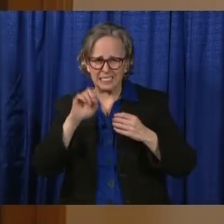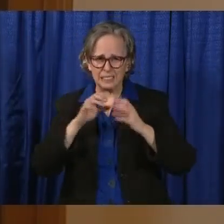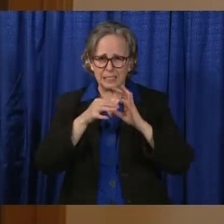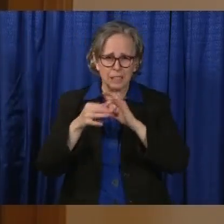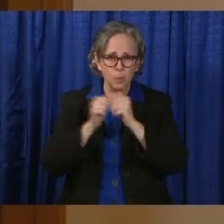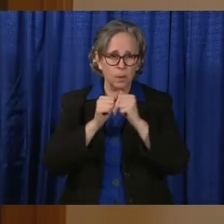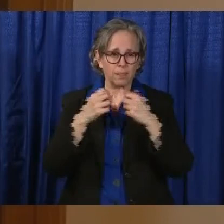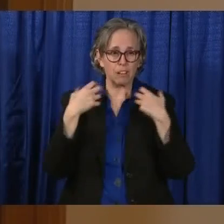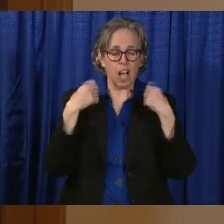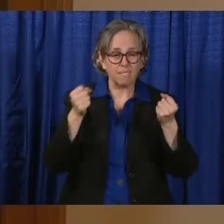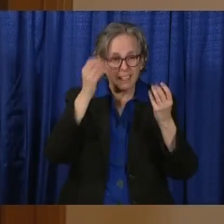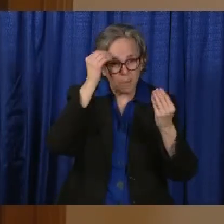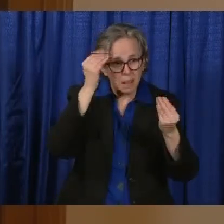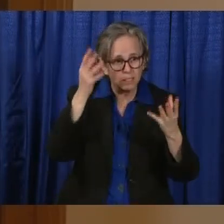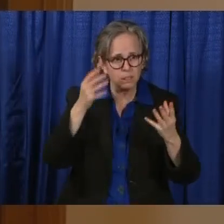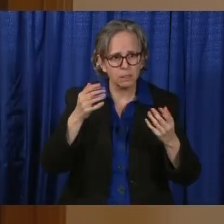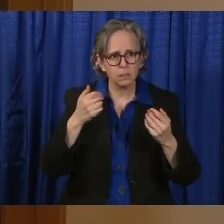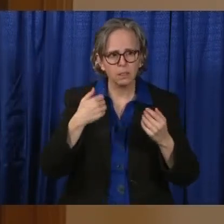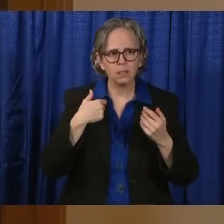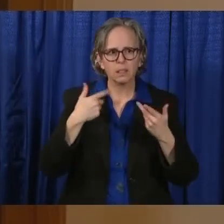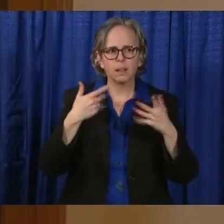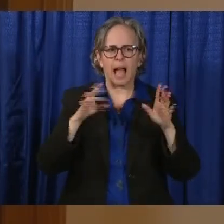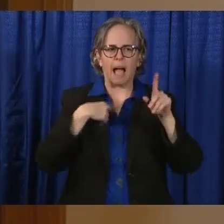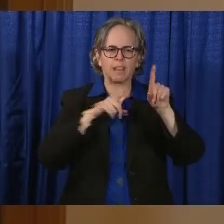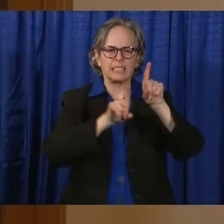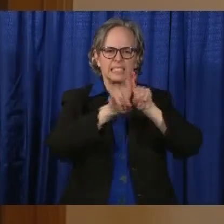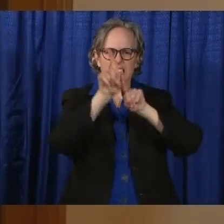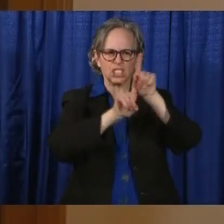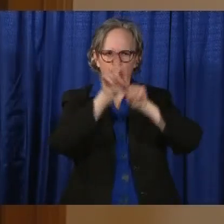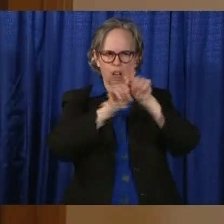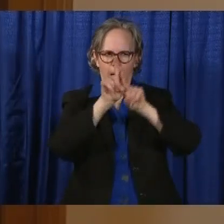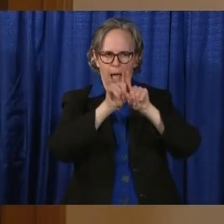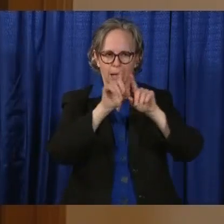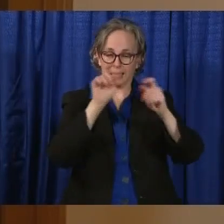as it is. We will be putting that on our website so anyone can see it who is interested.